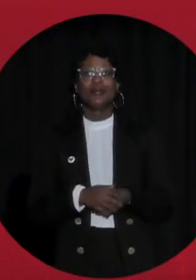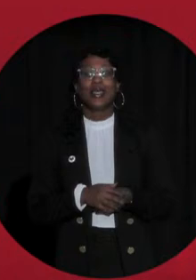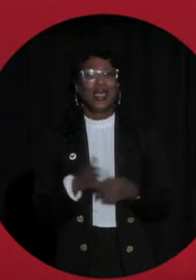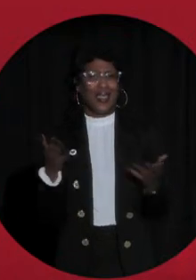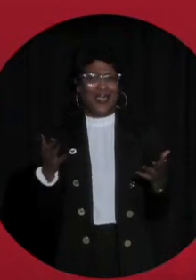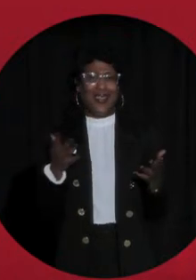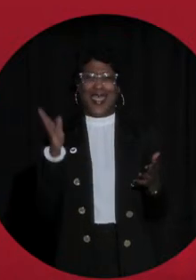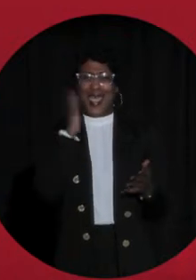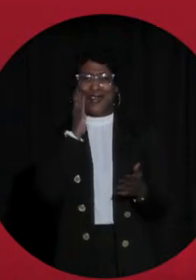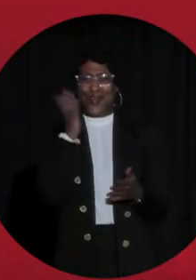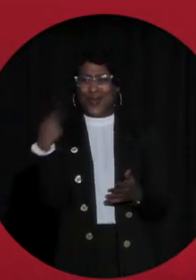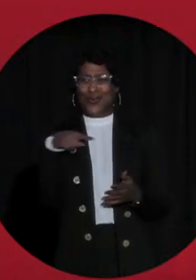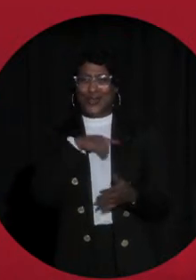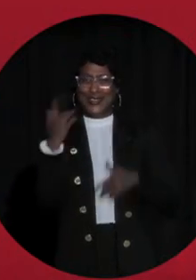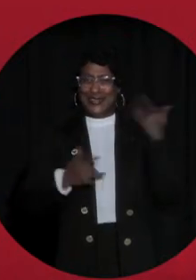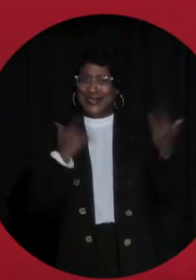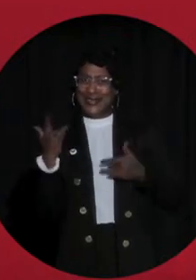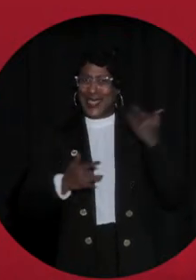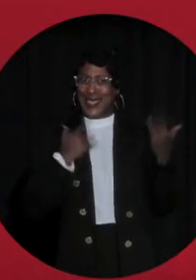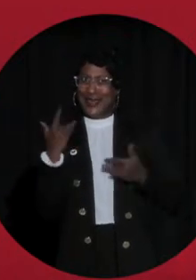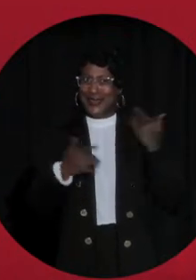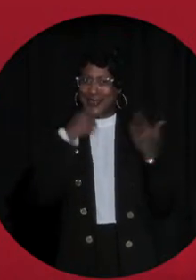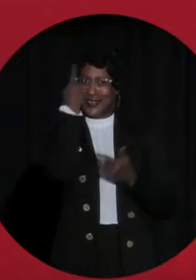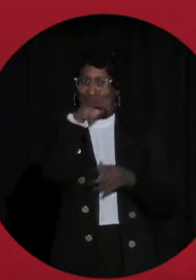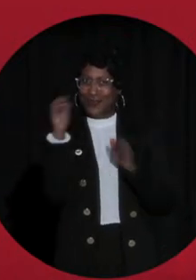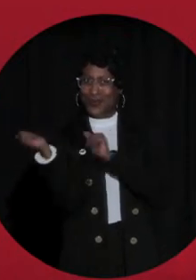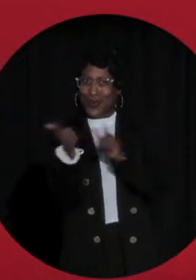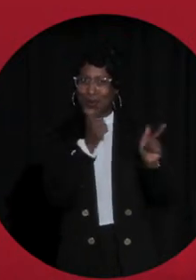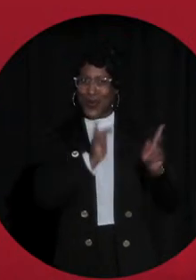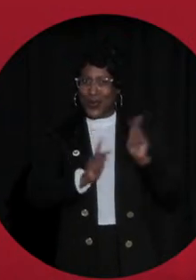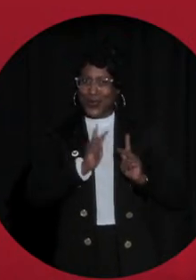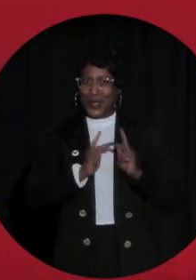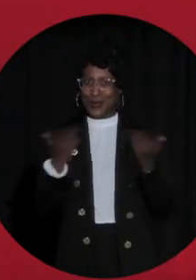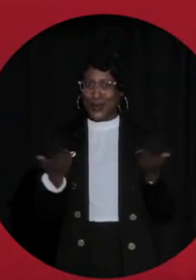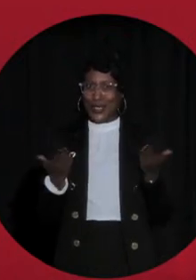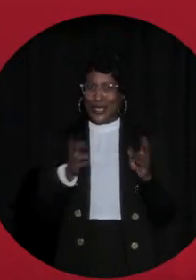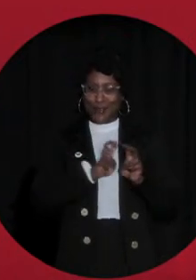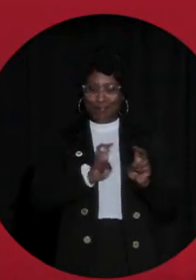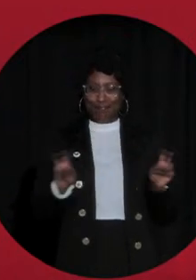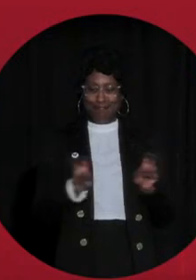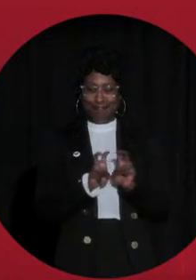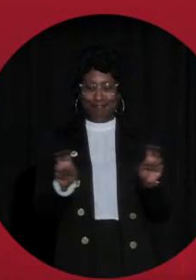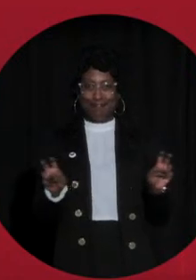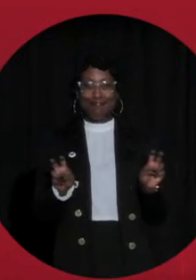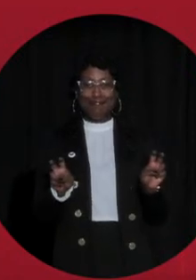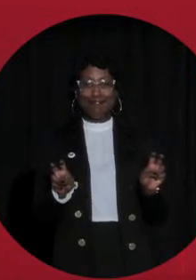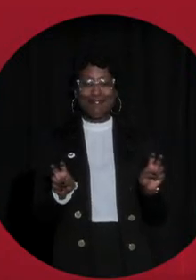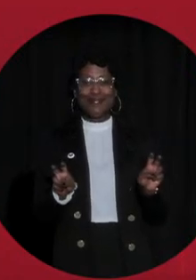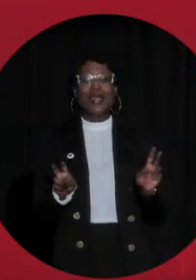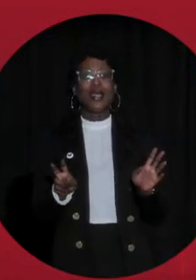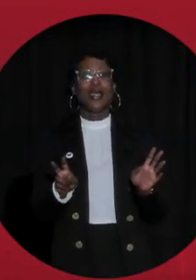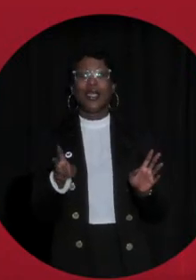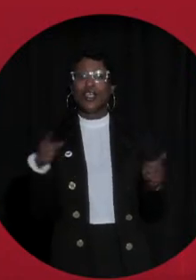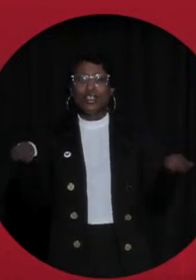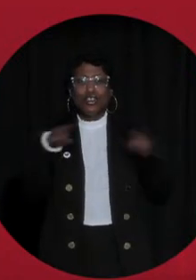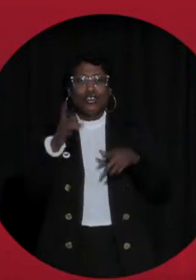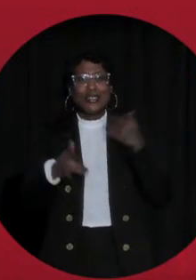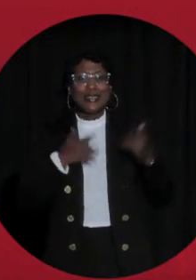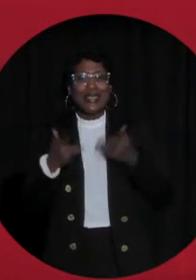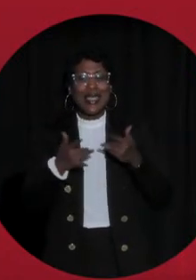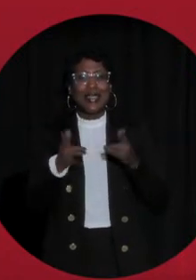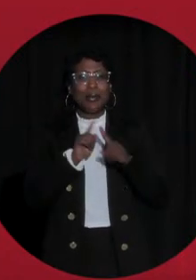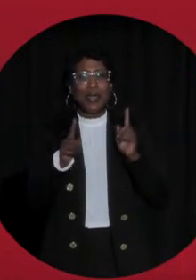excited for every one of these individuals on stage. However, please hold your applause